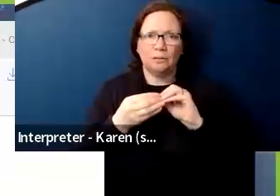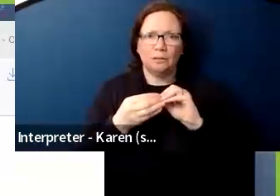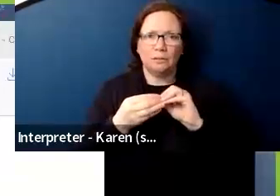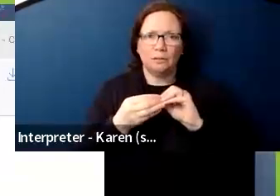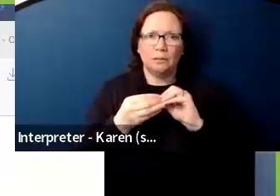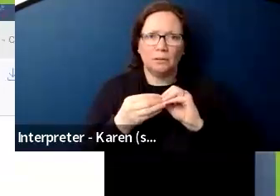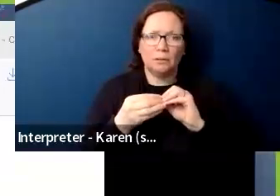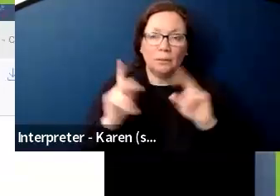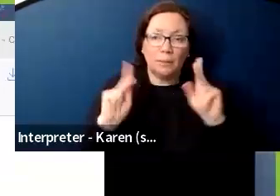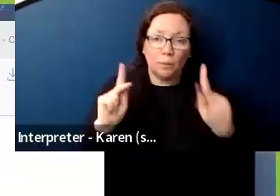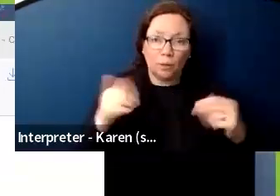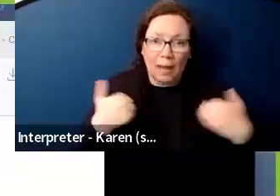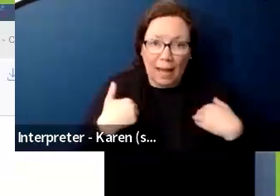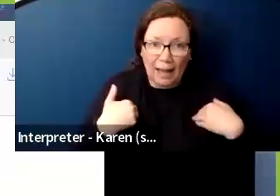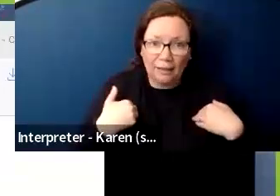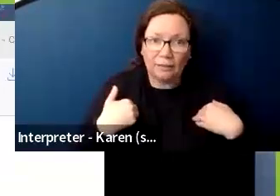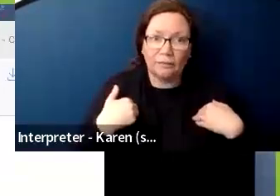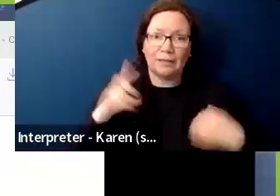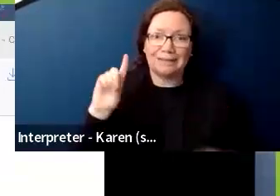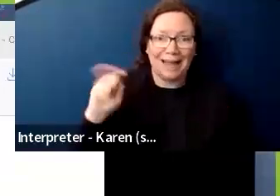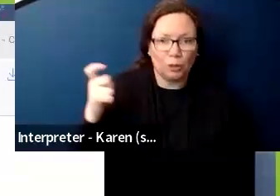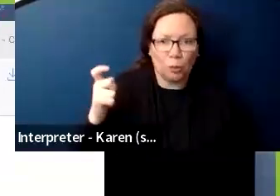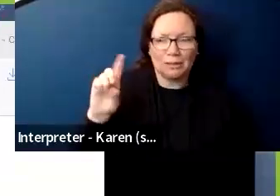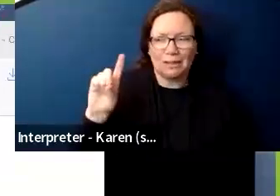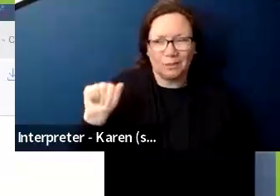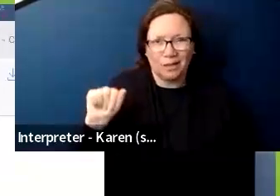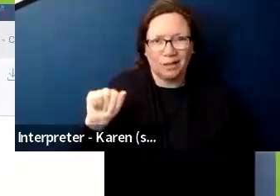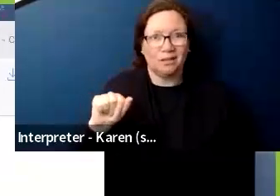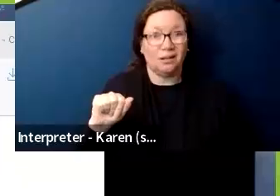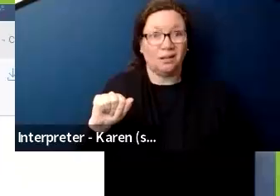diagnosed disabilities, it's 1 in 5, and depending on